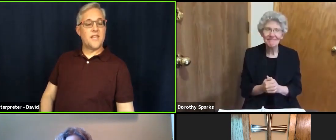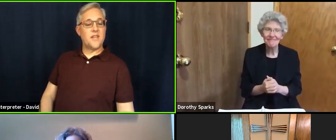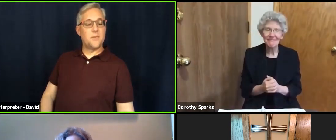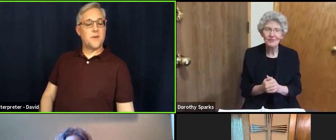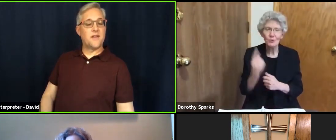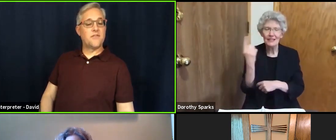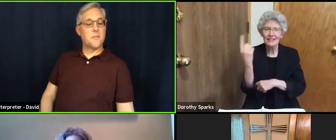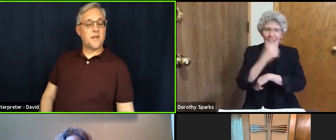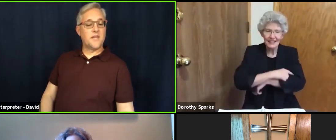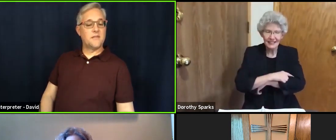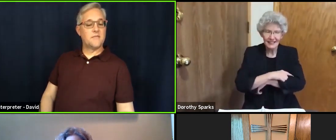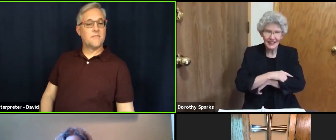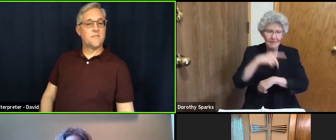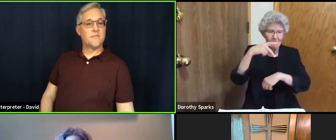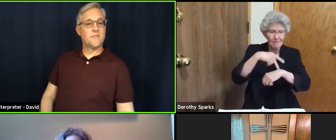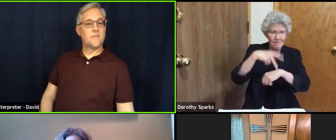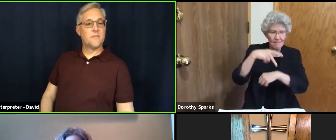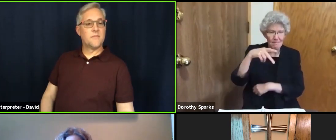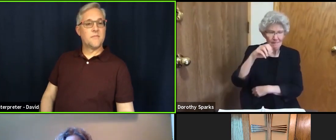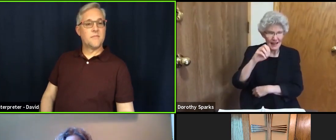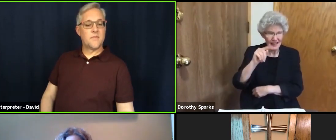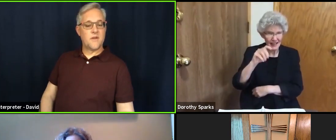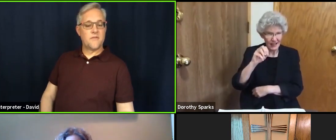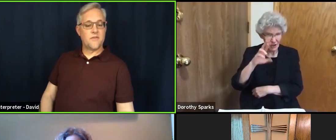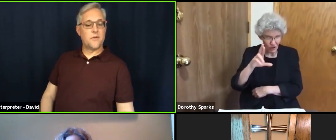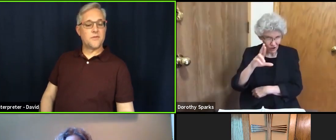so that he could beg for money